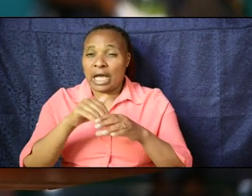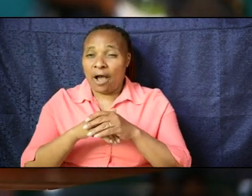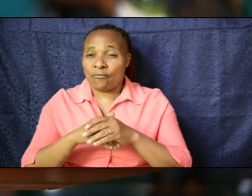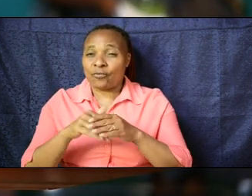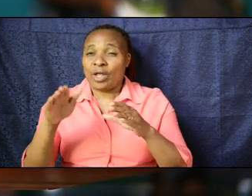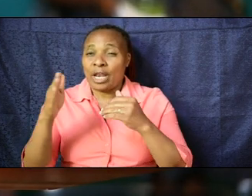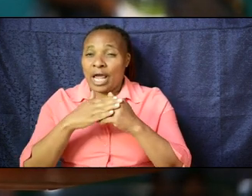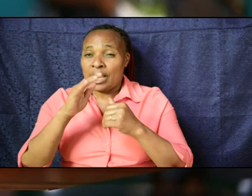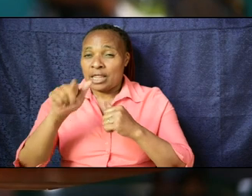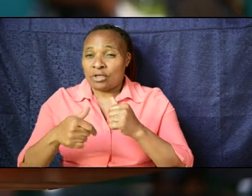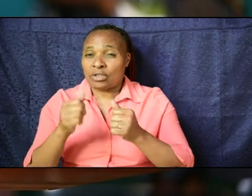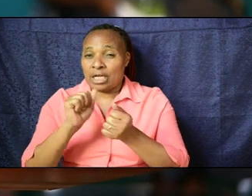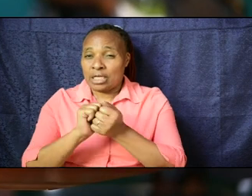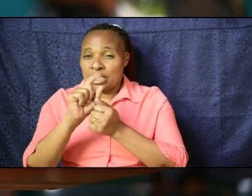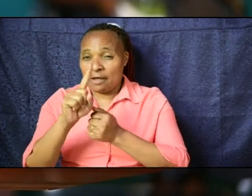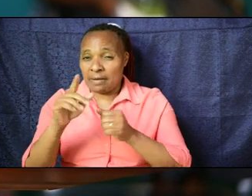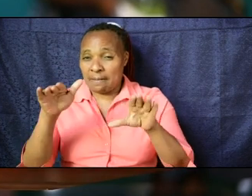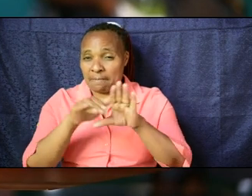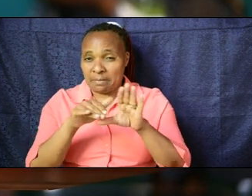9,611 members.